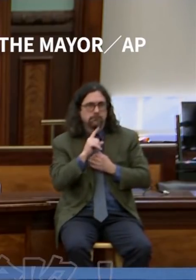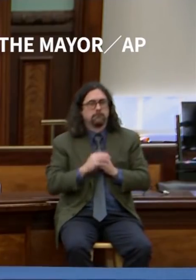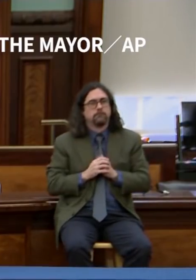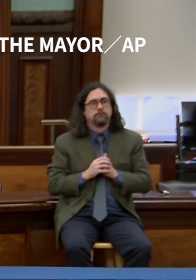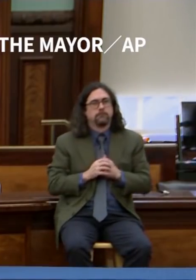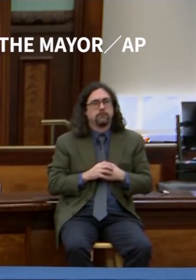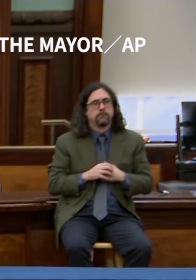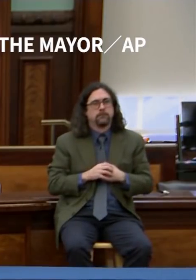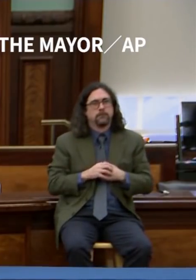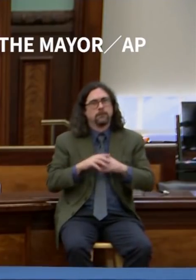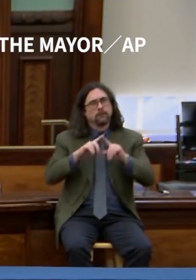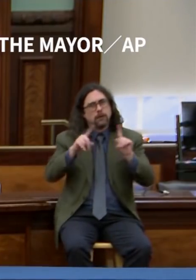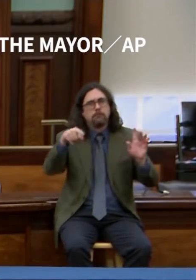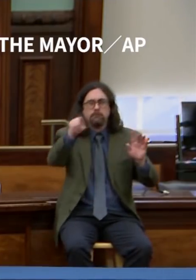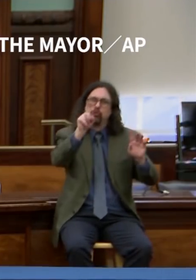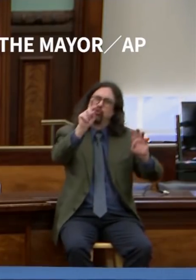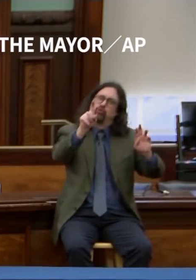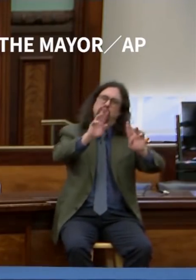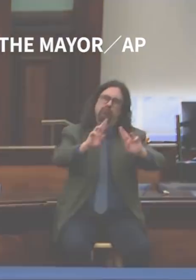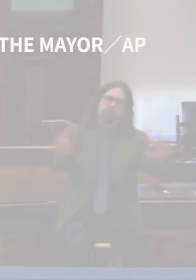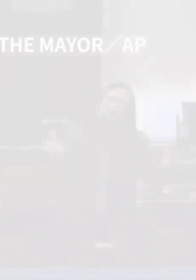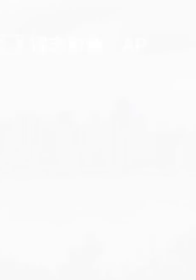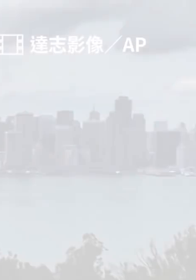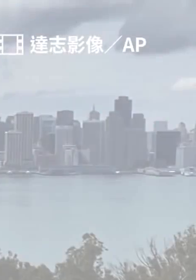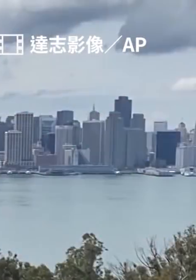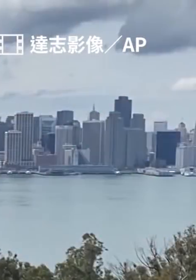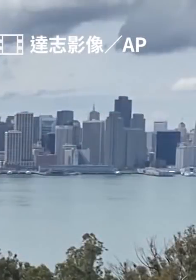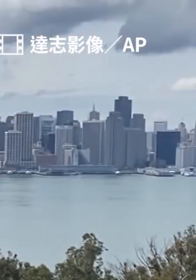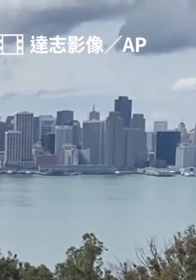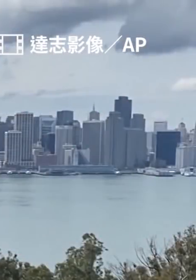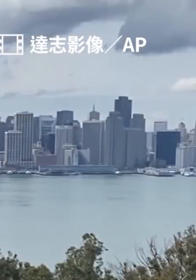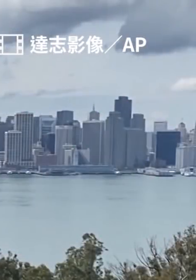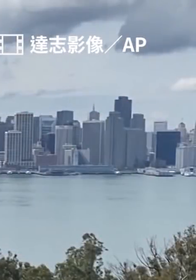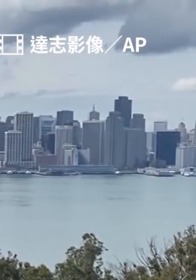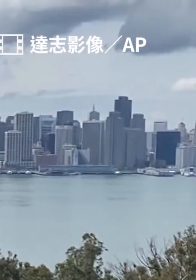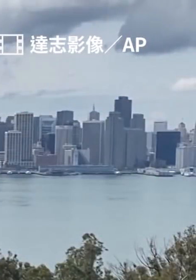possibility of a shelter-in-place order.